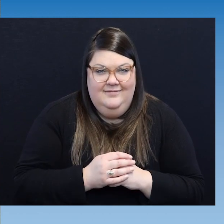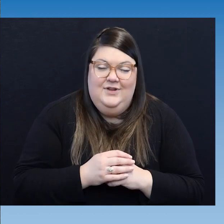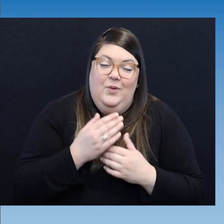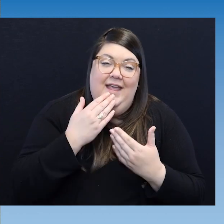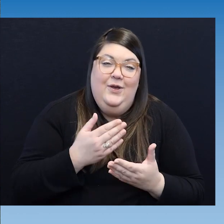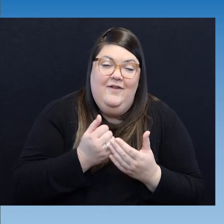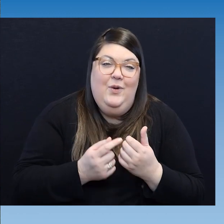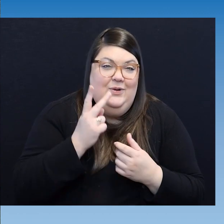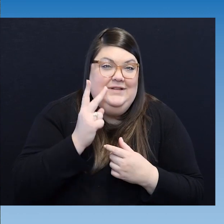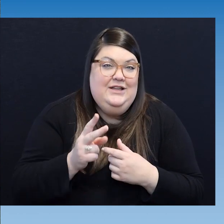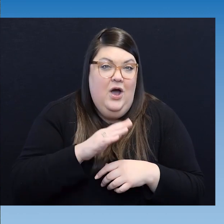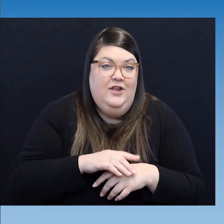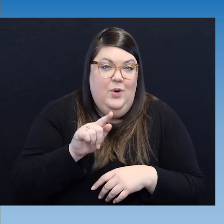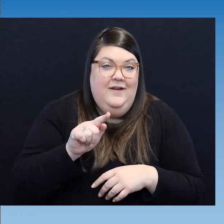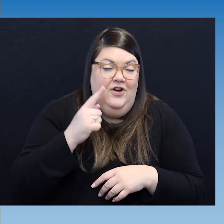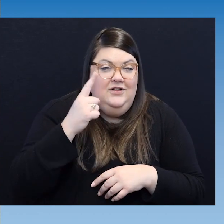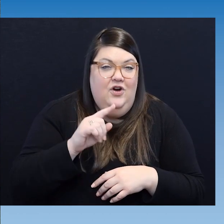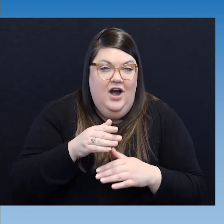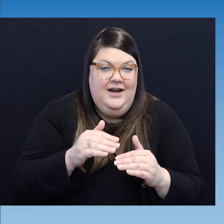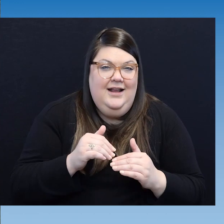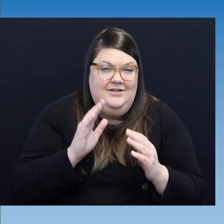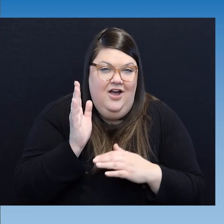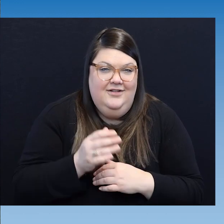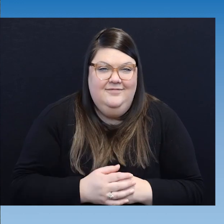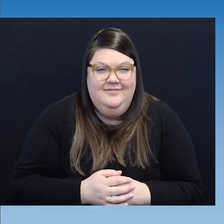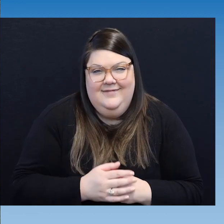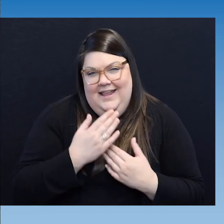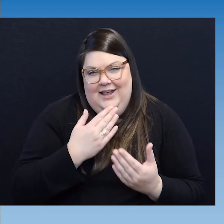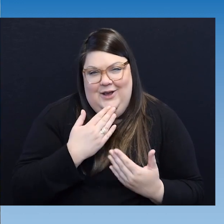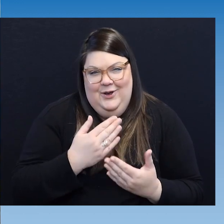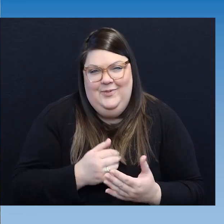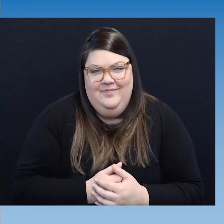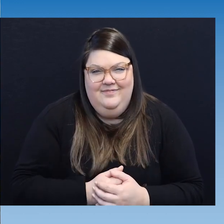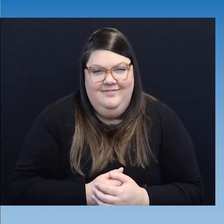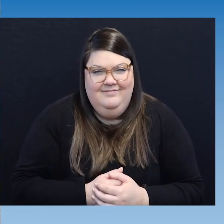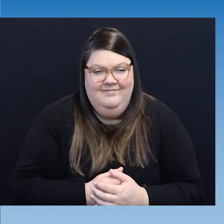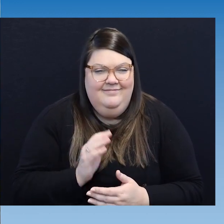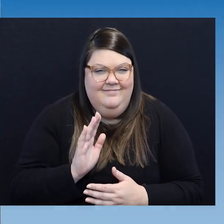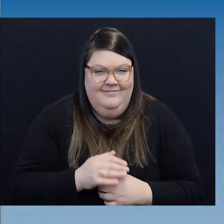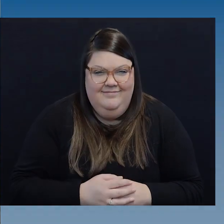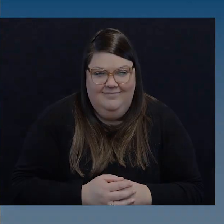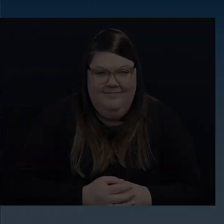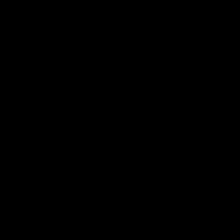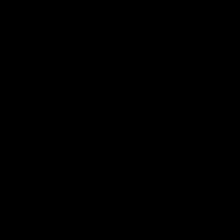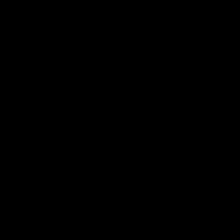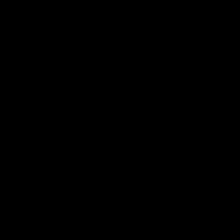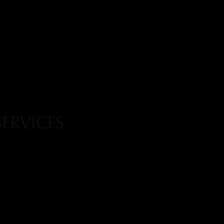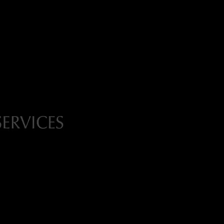So thank you, everybody. We'll see you on the 21st for our next talk. Thank you. Thank you. Bye.